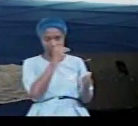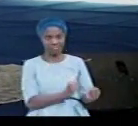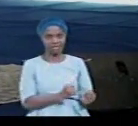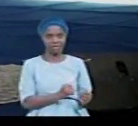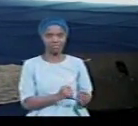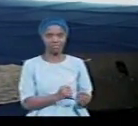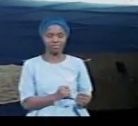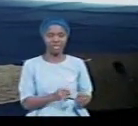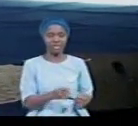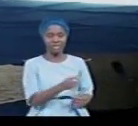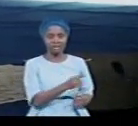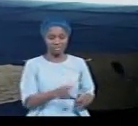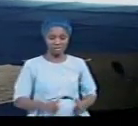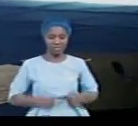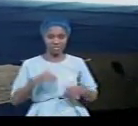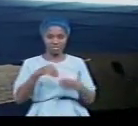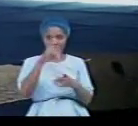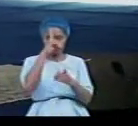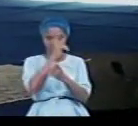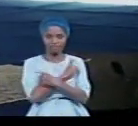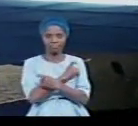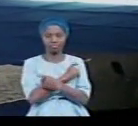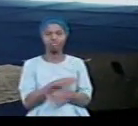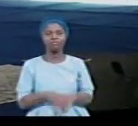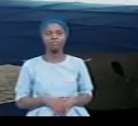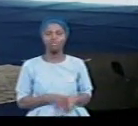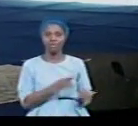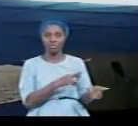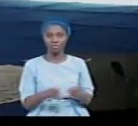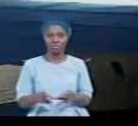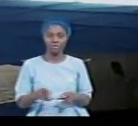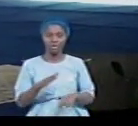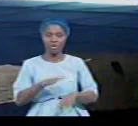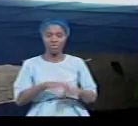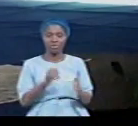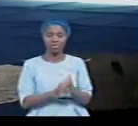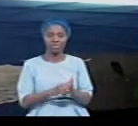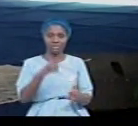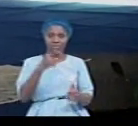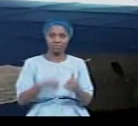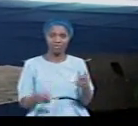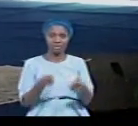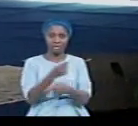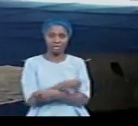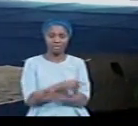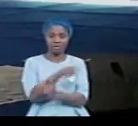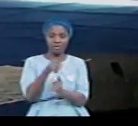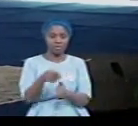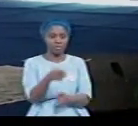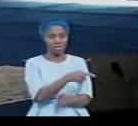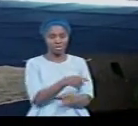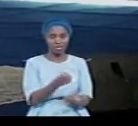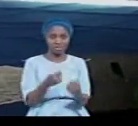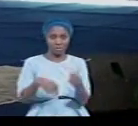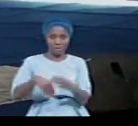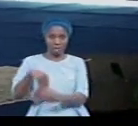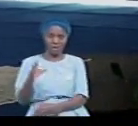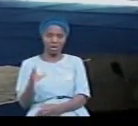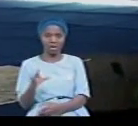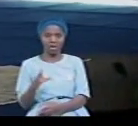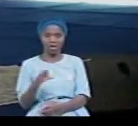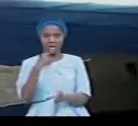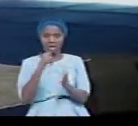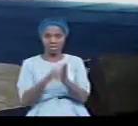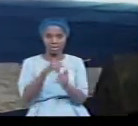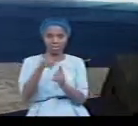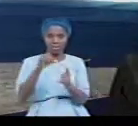he lived on that final day when they came out. When I see the blood, I will pass over